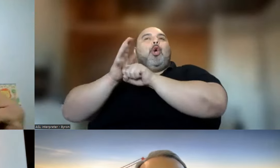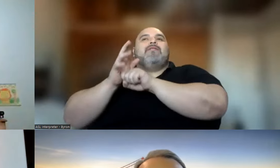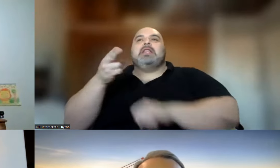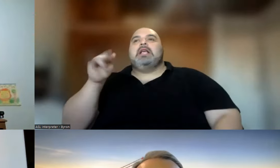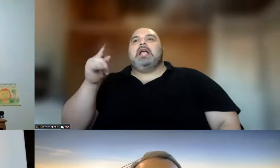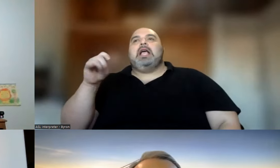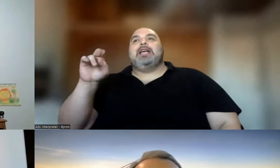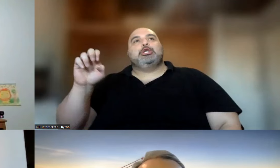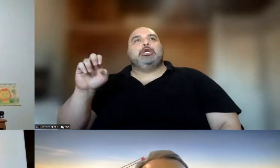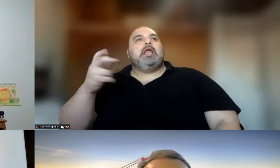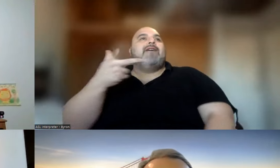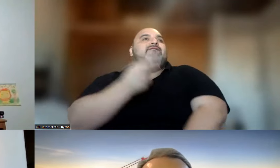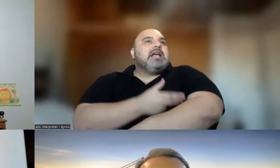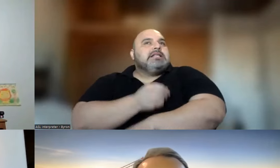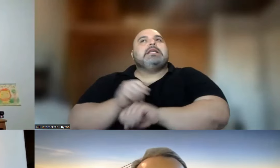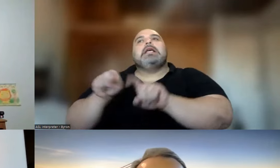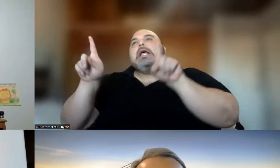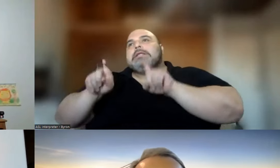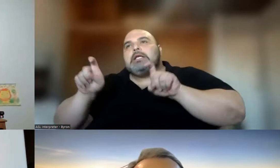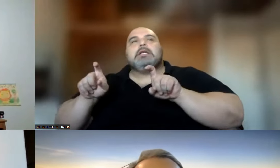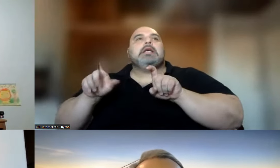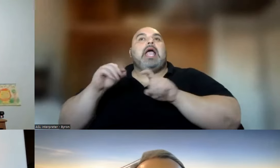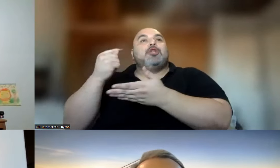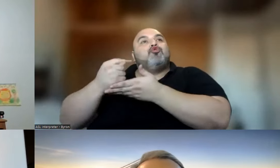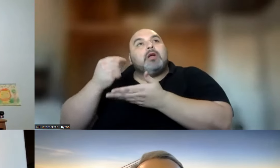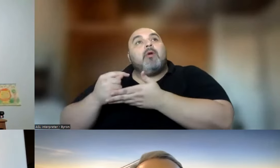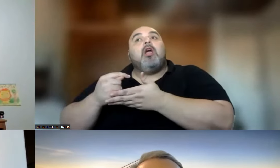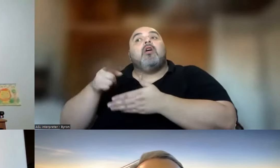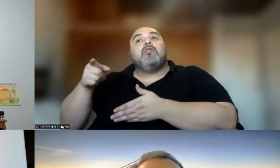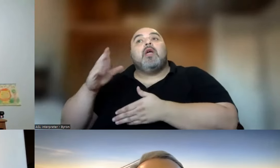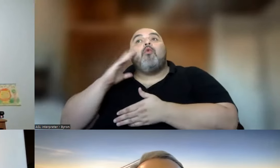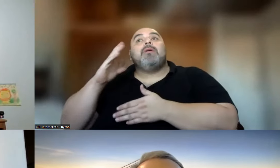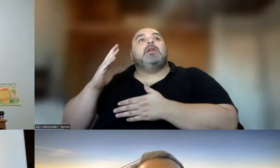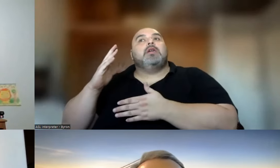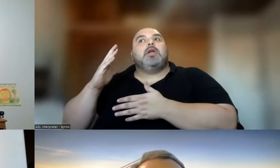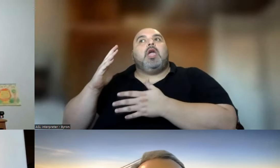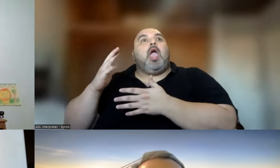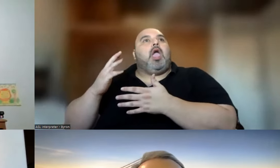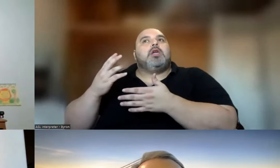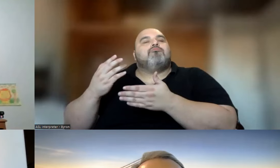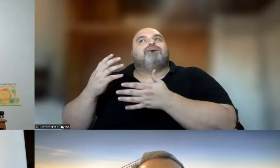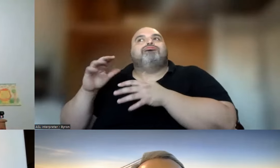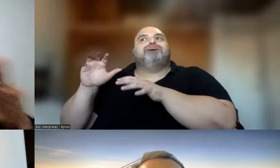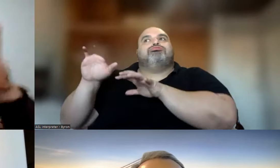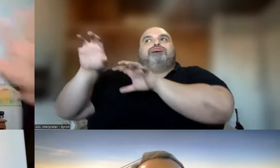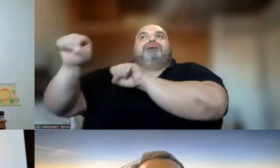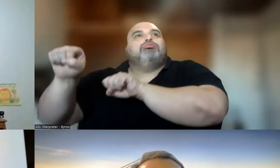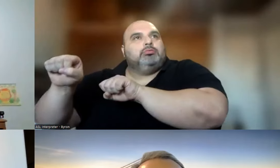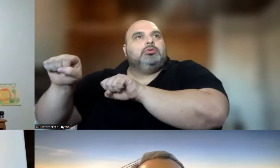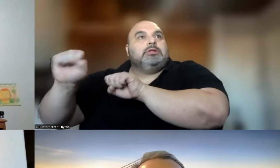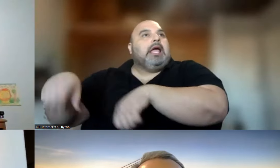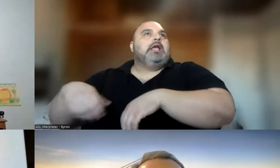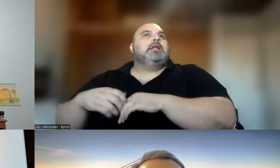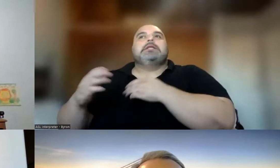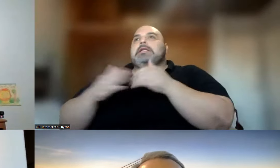Vaccines, testing, and treatment are going to be within reach, no matter what happens sort of within